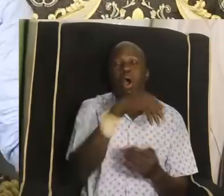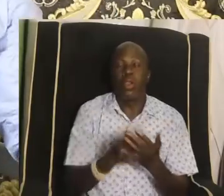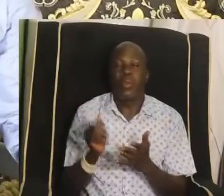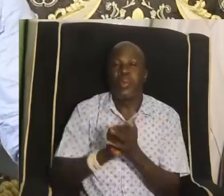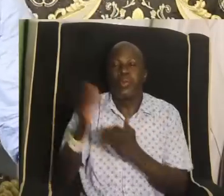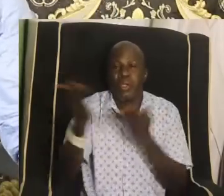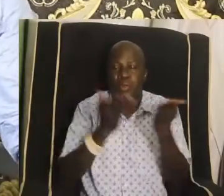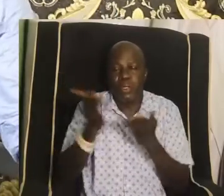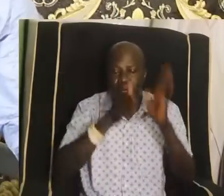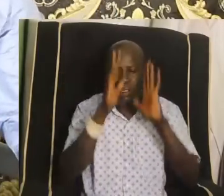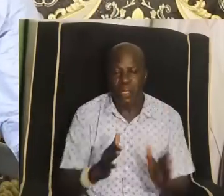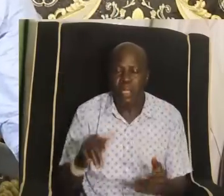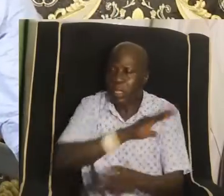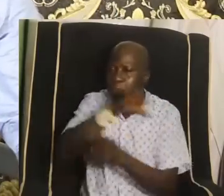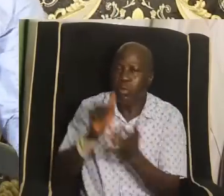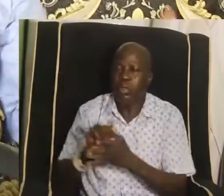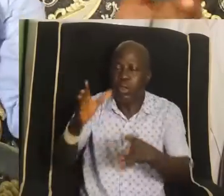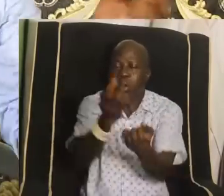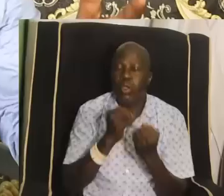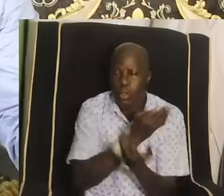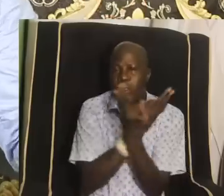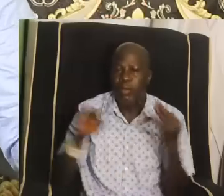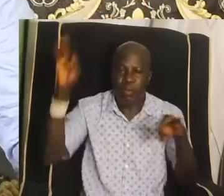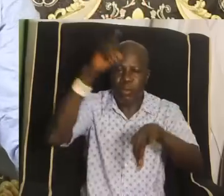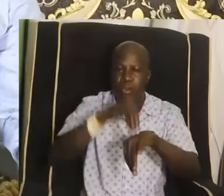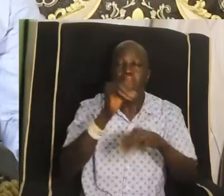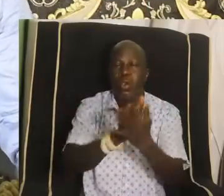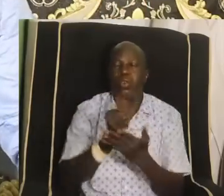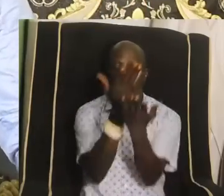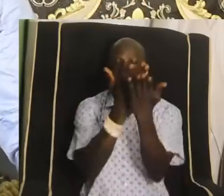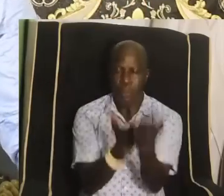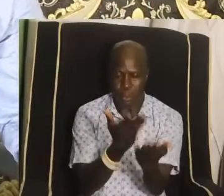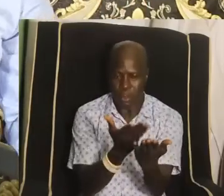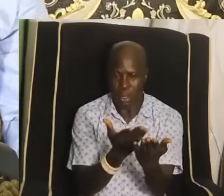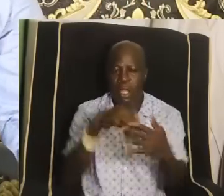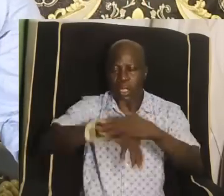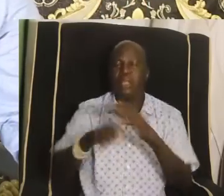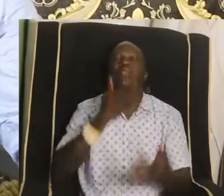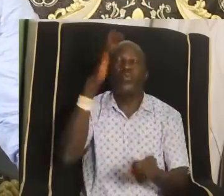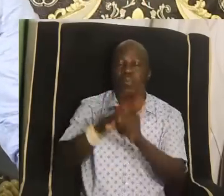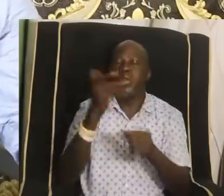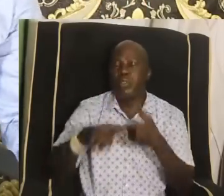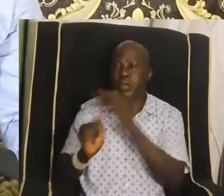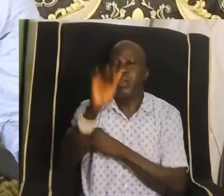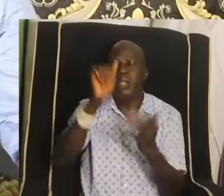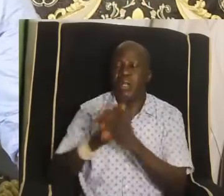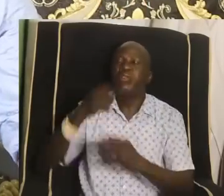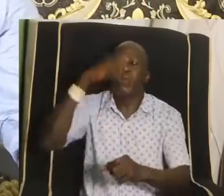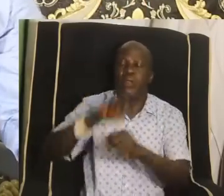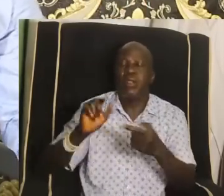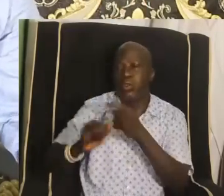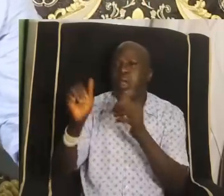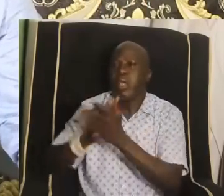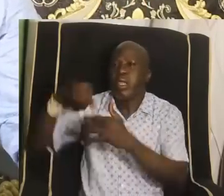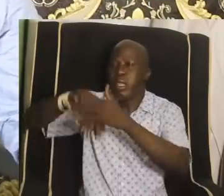All of you that you are serving as slave and you want to receive freedom, don't spread your hands forward. The promise is coming out of